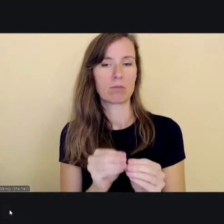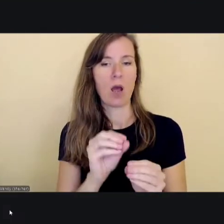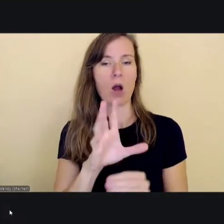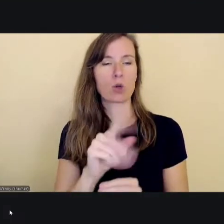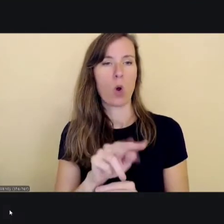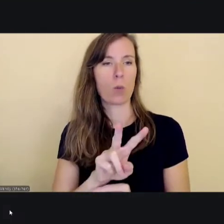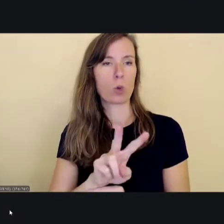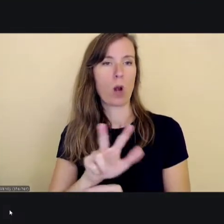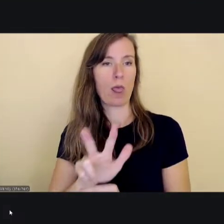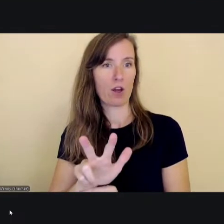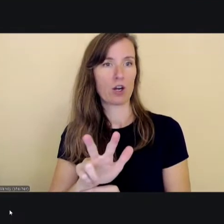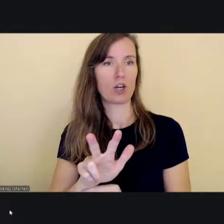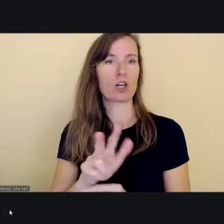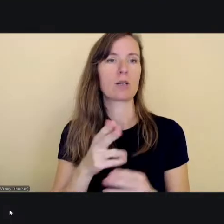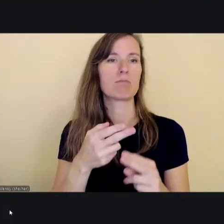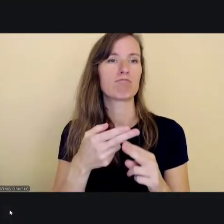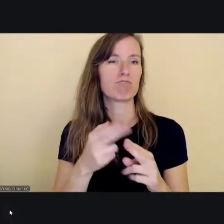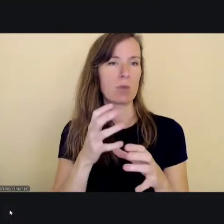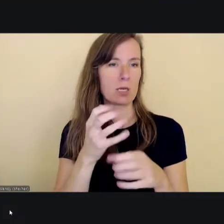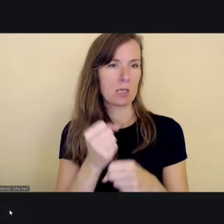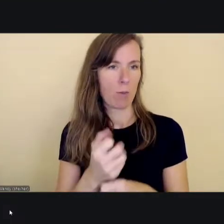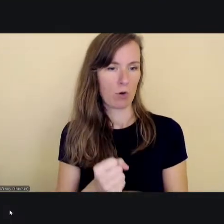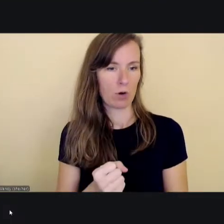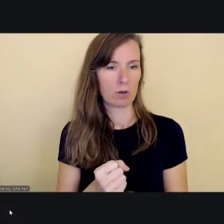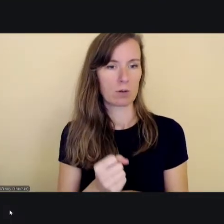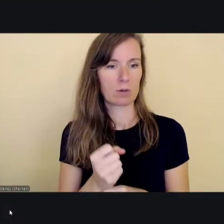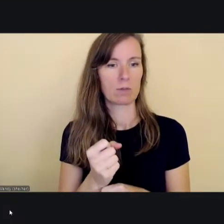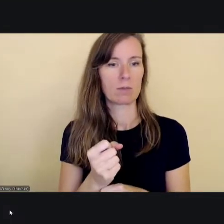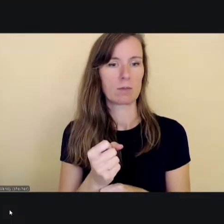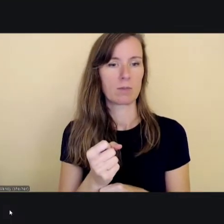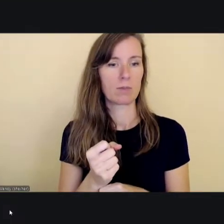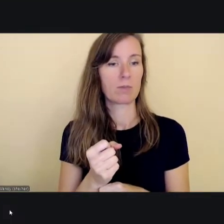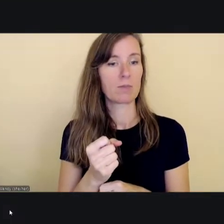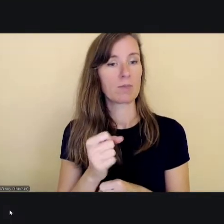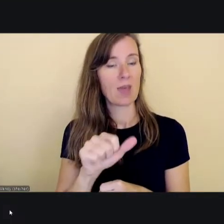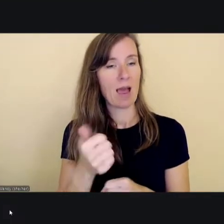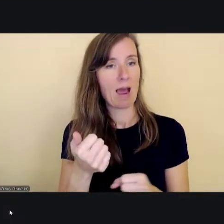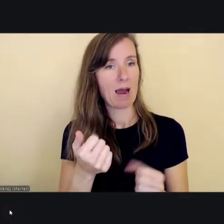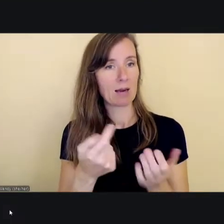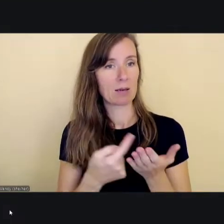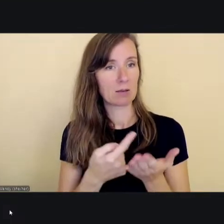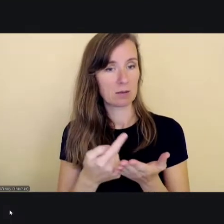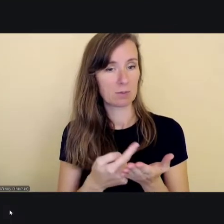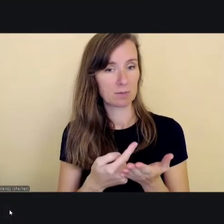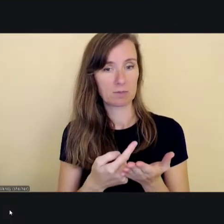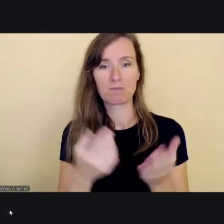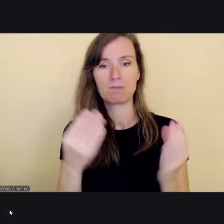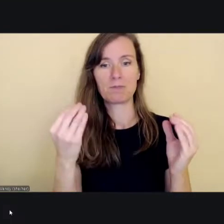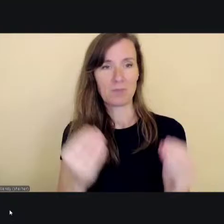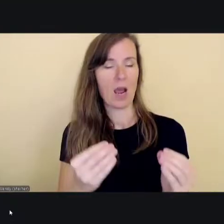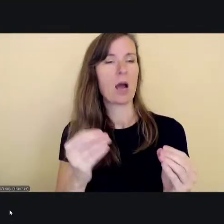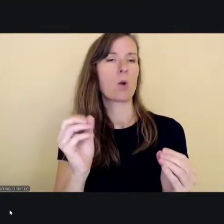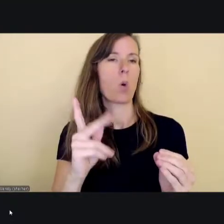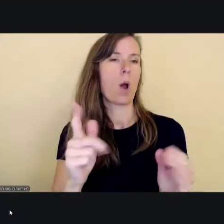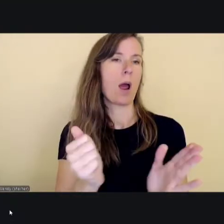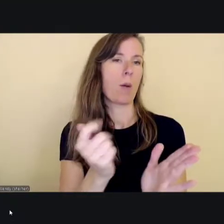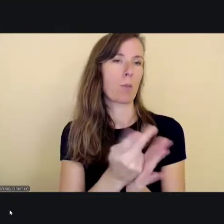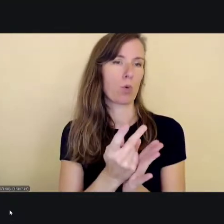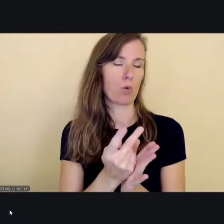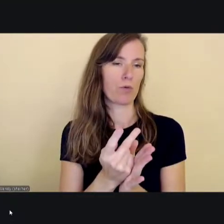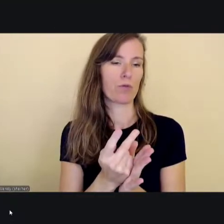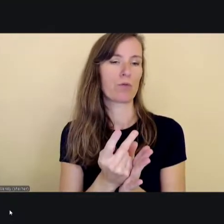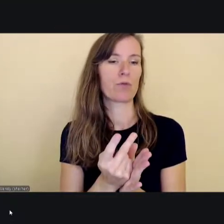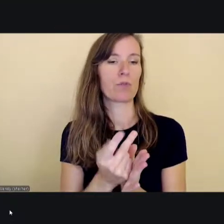Hearing none, it is thusly approved. Next on the agenda then is the work session minutes for